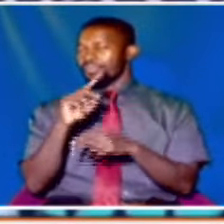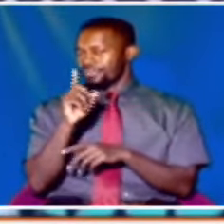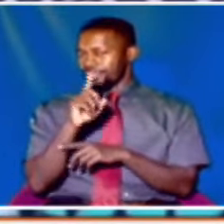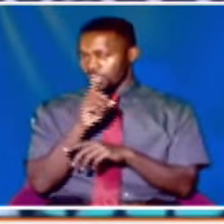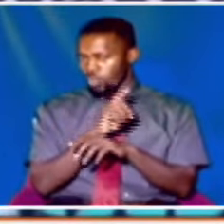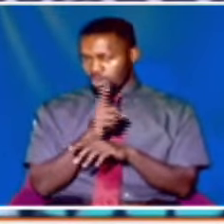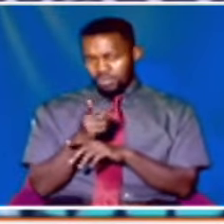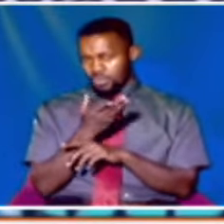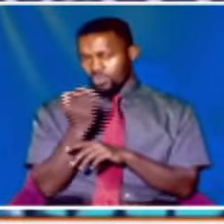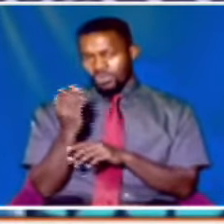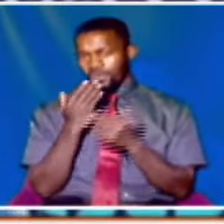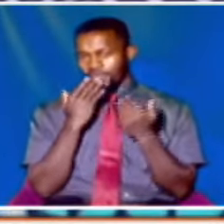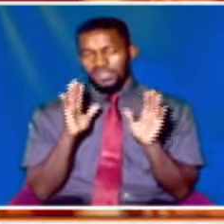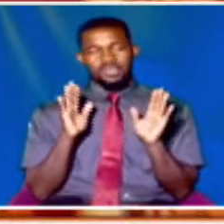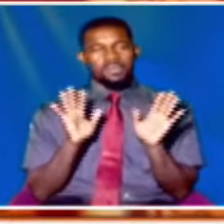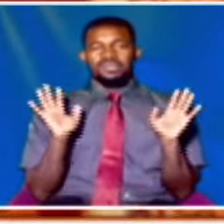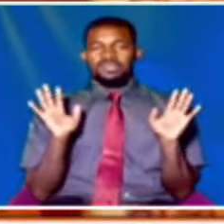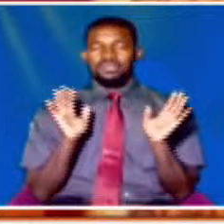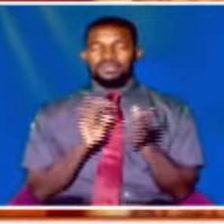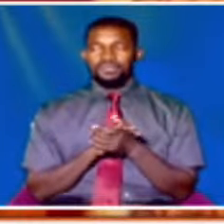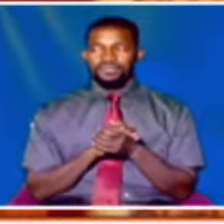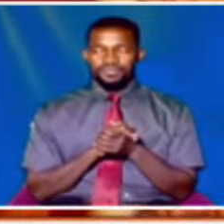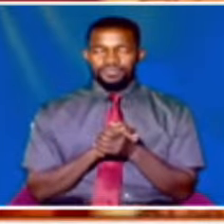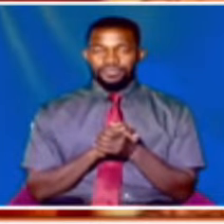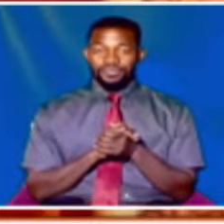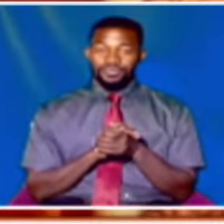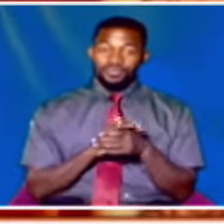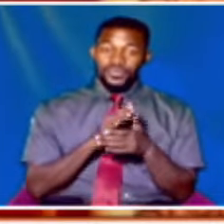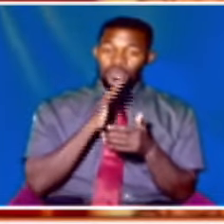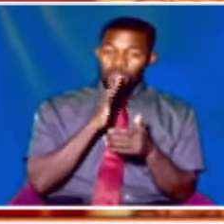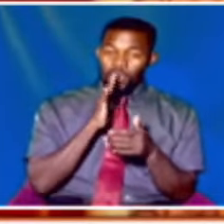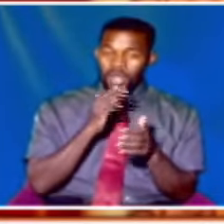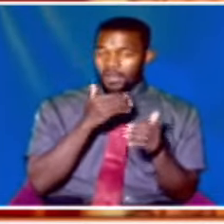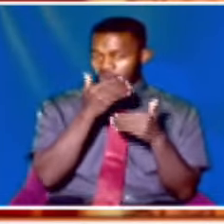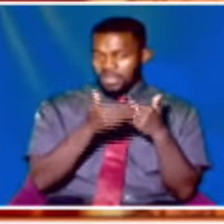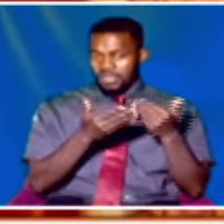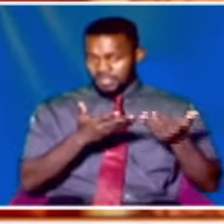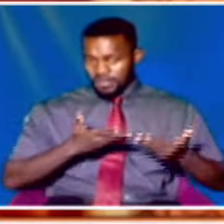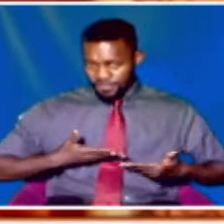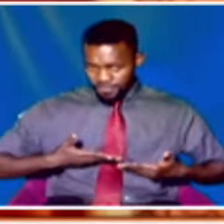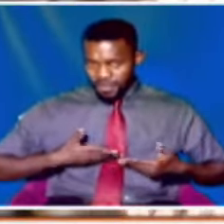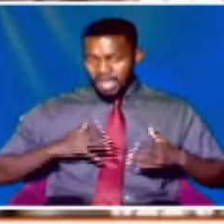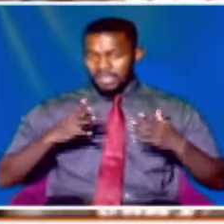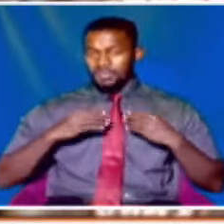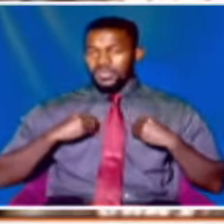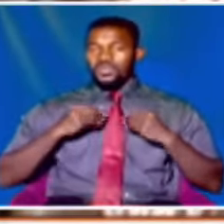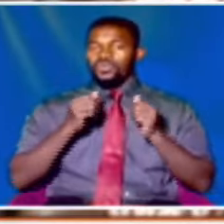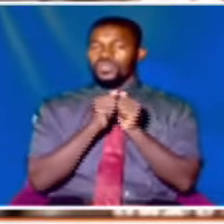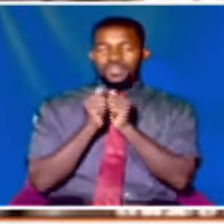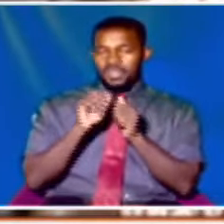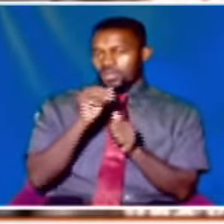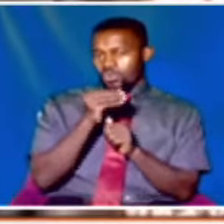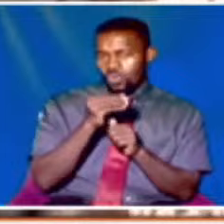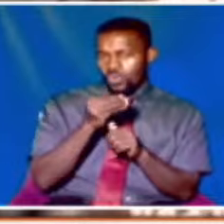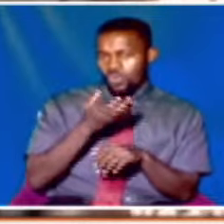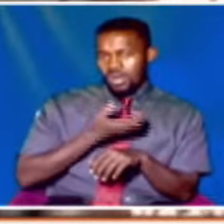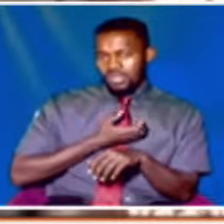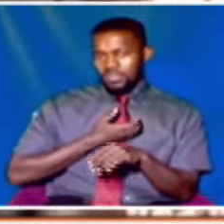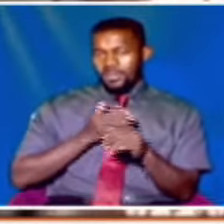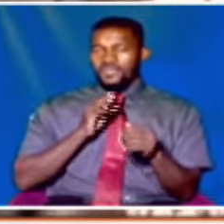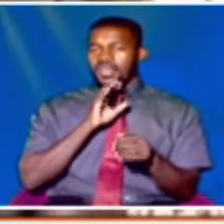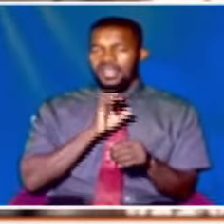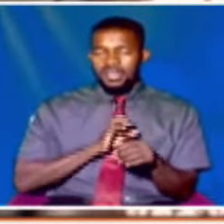generally, and that's it. They spoke after they were given a green light to hold their meeting by the Kikuyu Council of Elders. The Council